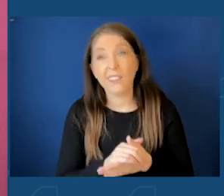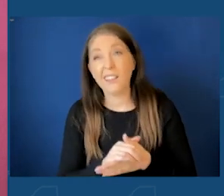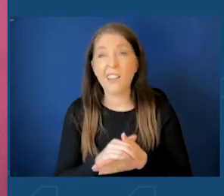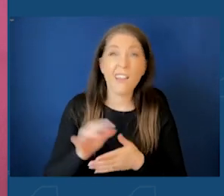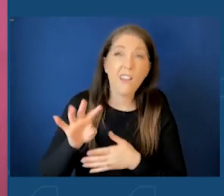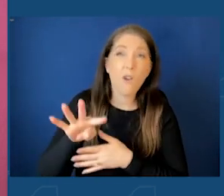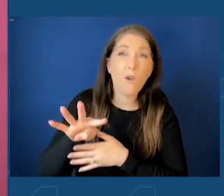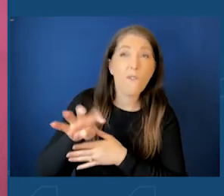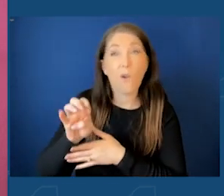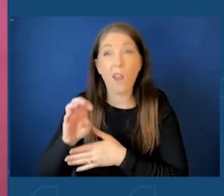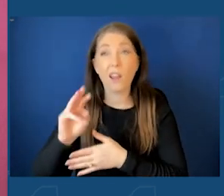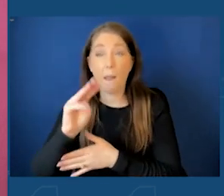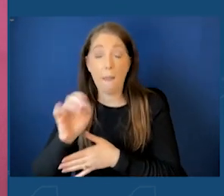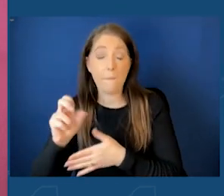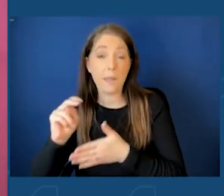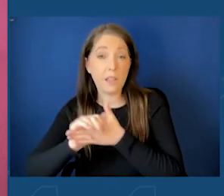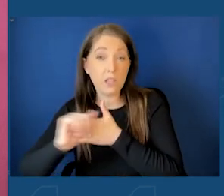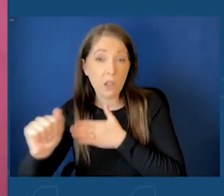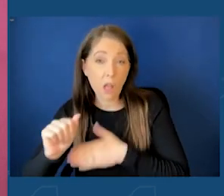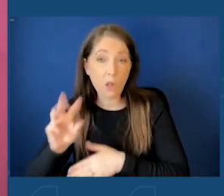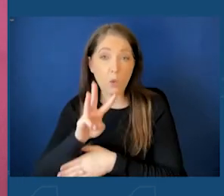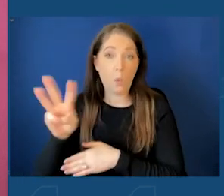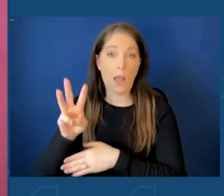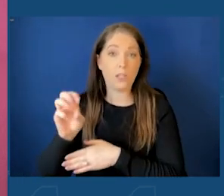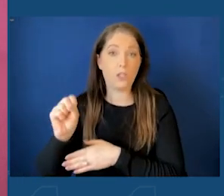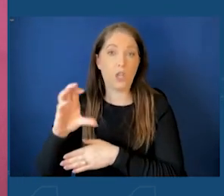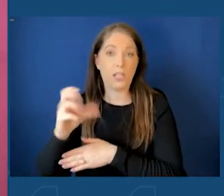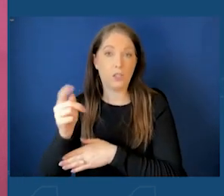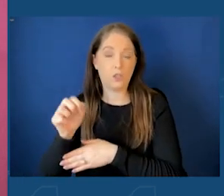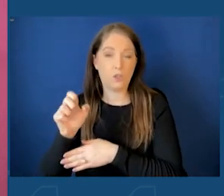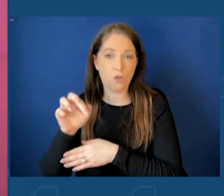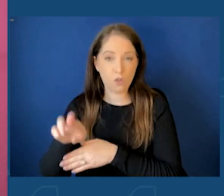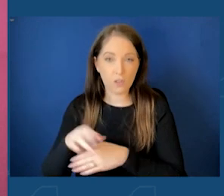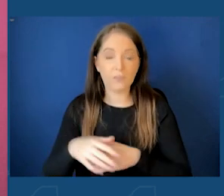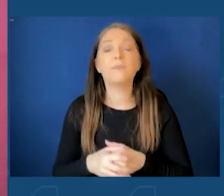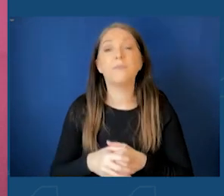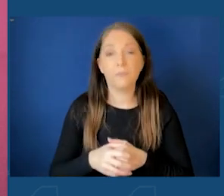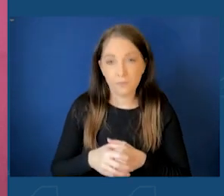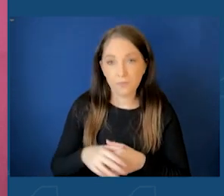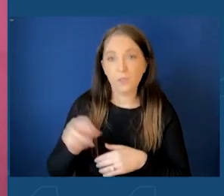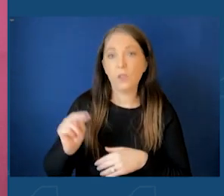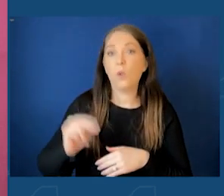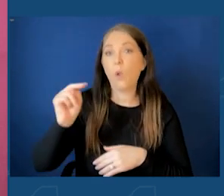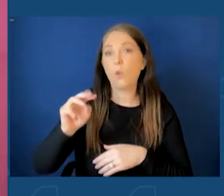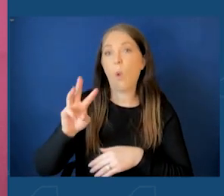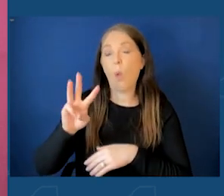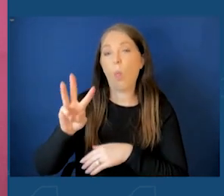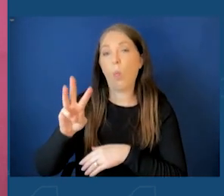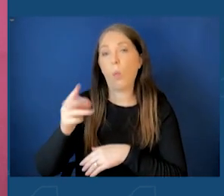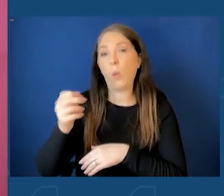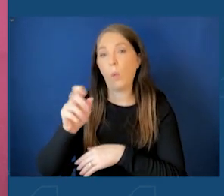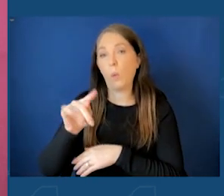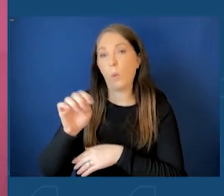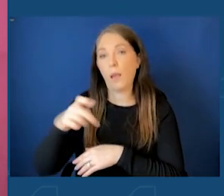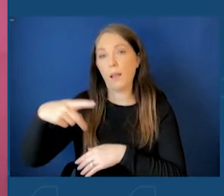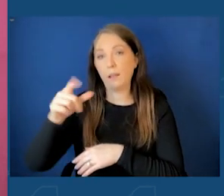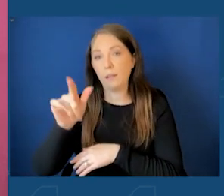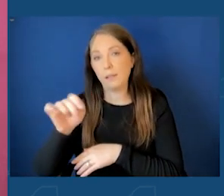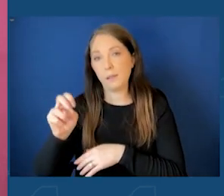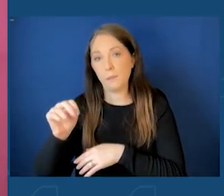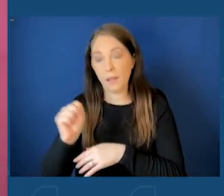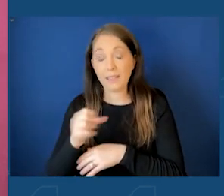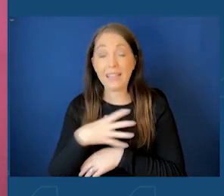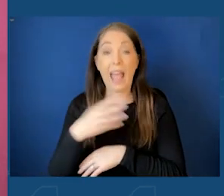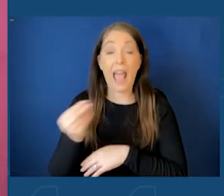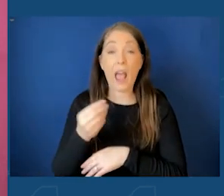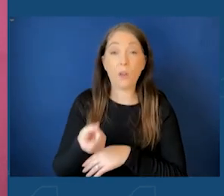million in Westchester County, primarily in New Rochelle and North White Plains, and we just won a 1,700